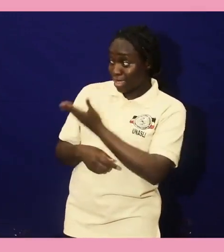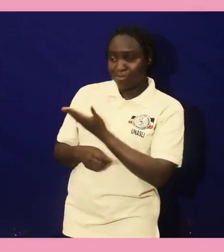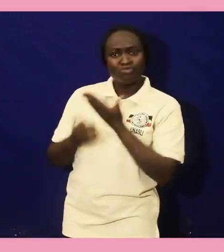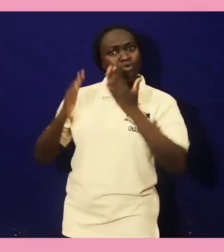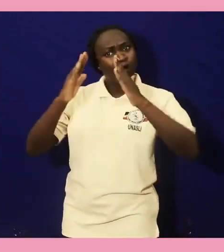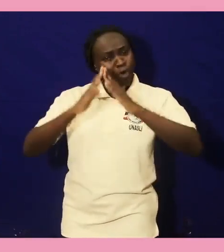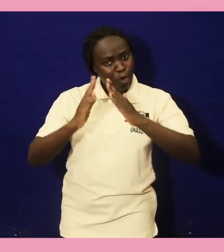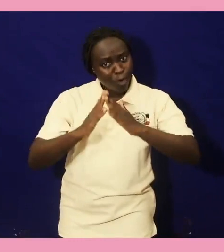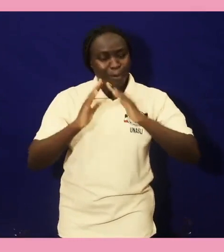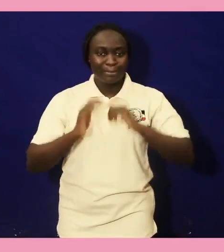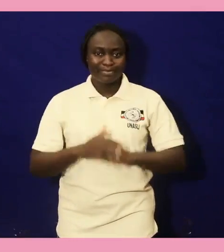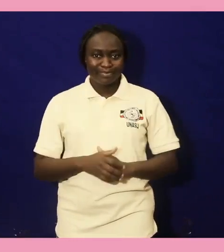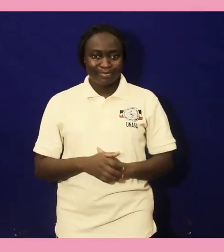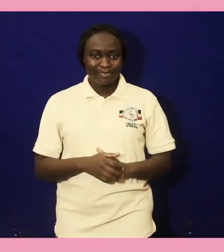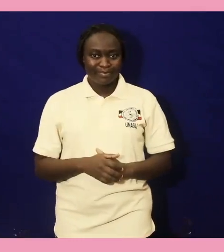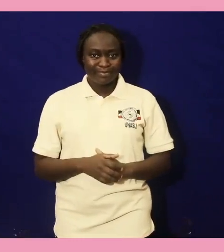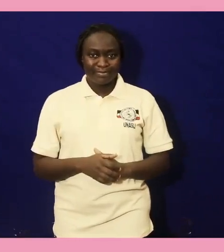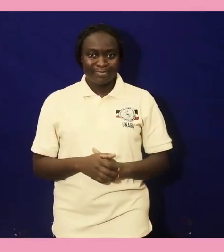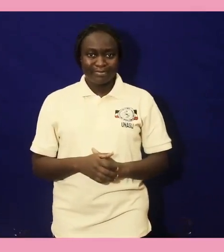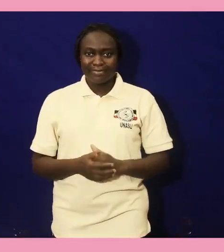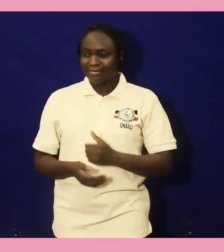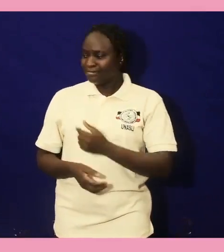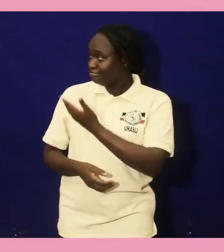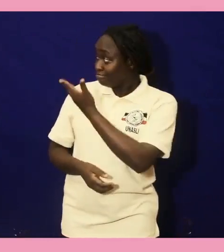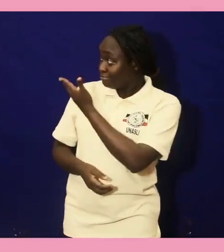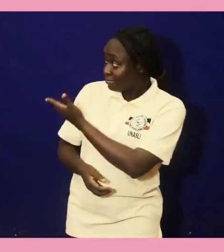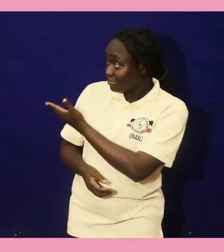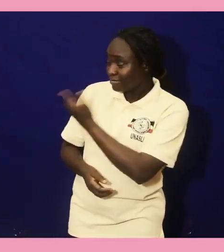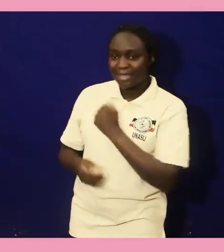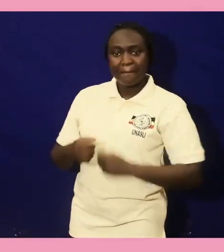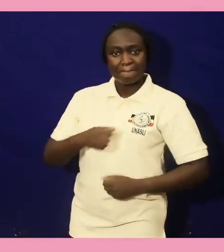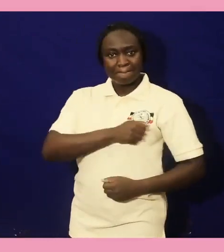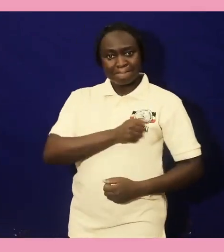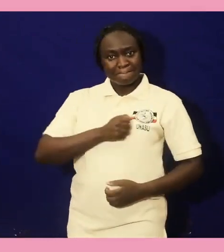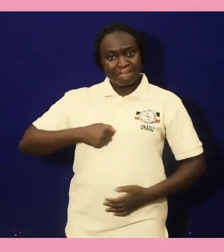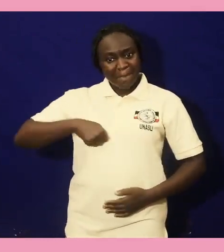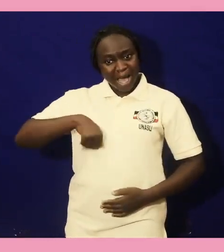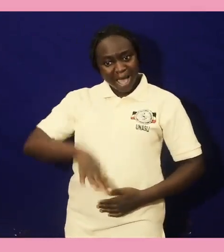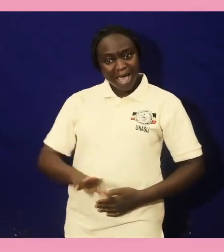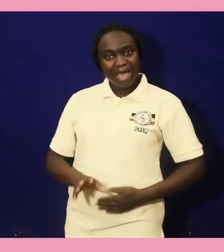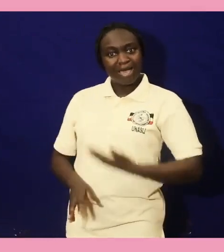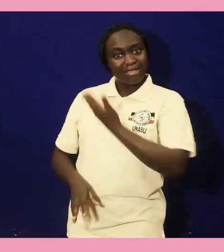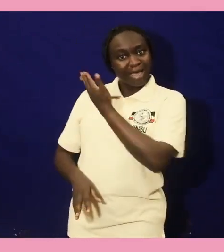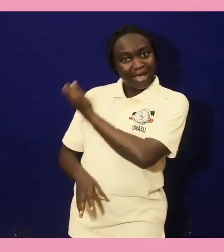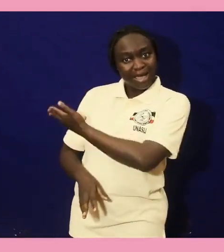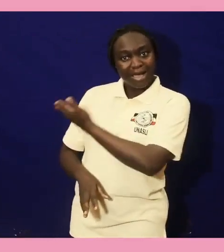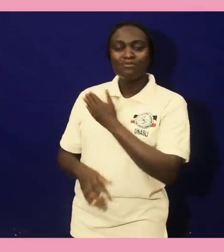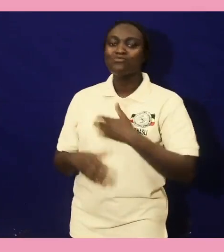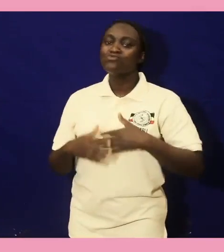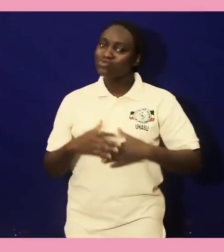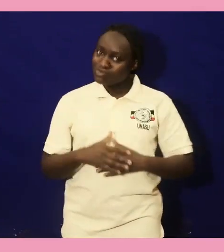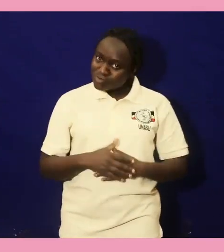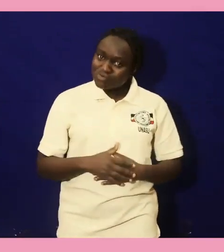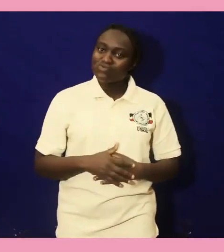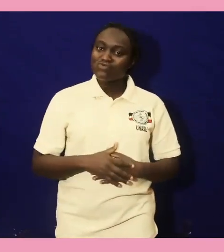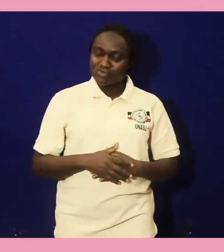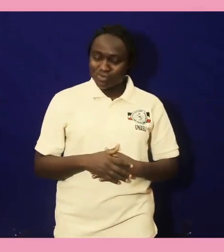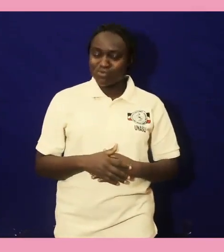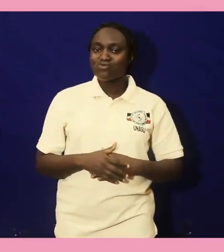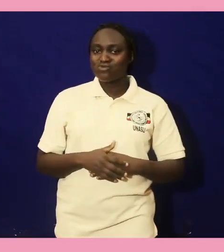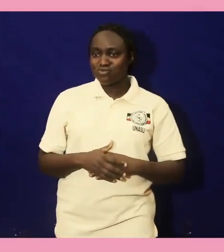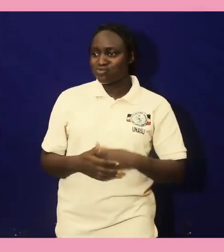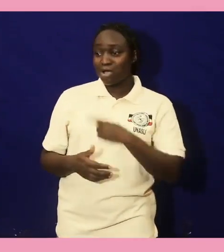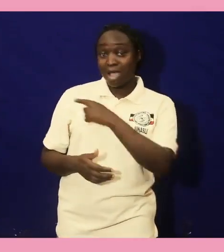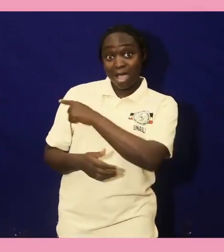So father is one person at home. There is mother. Oh yes, I can see